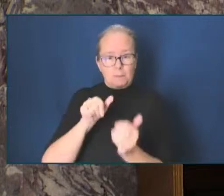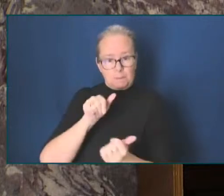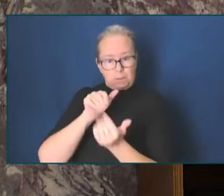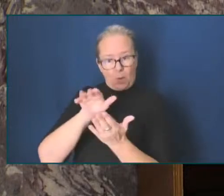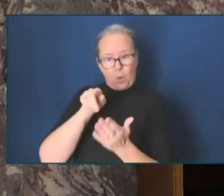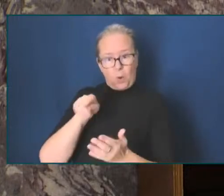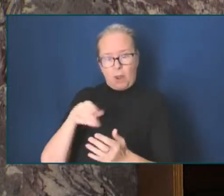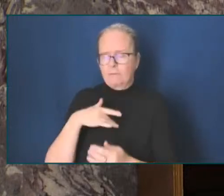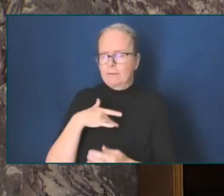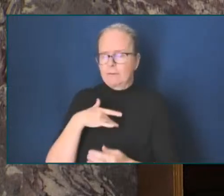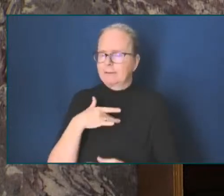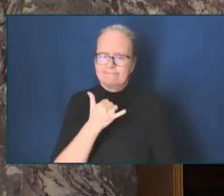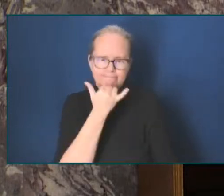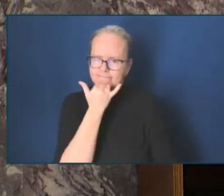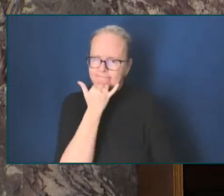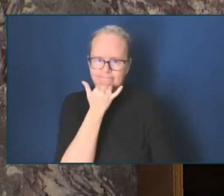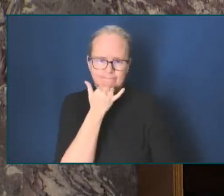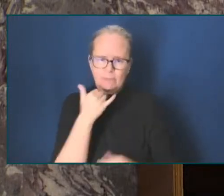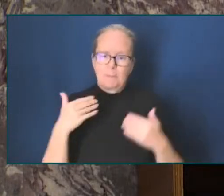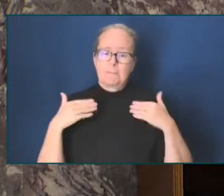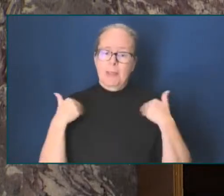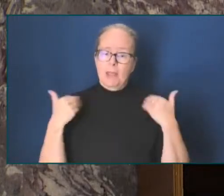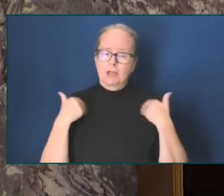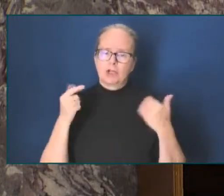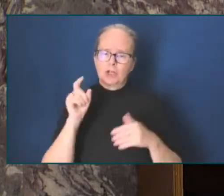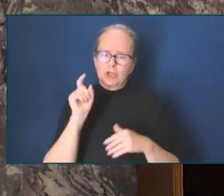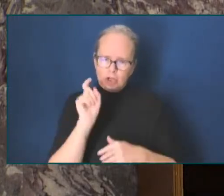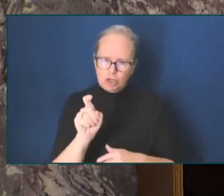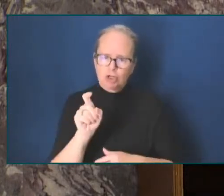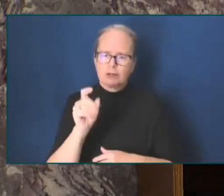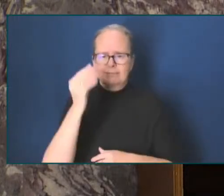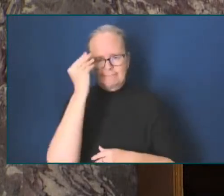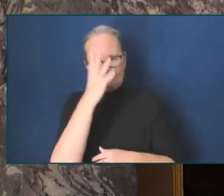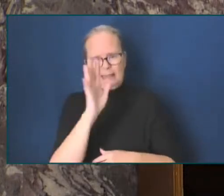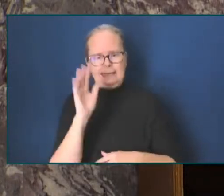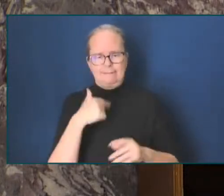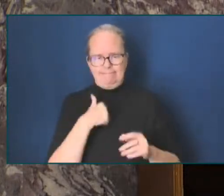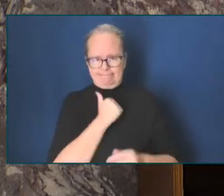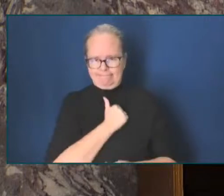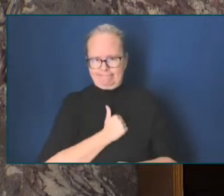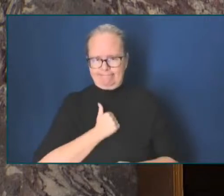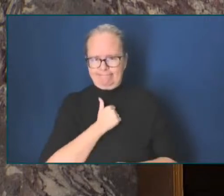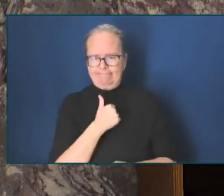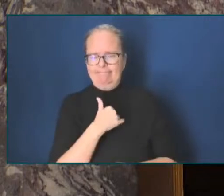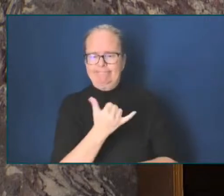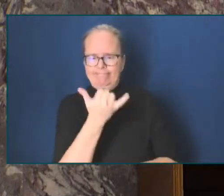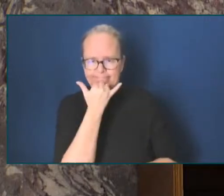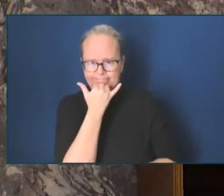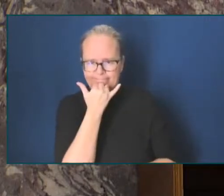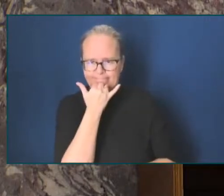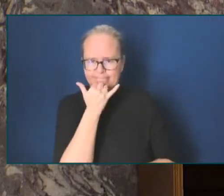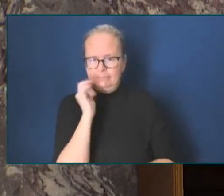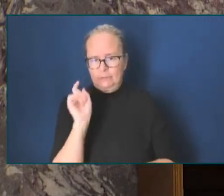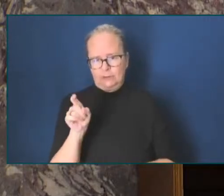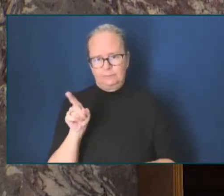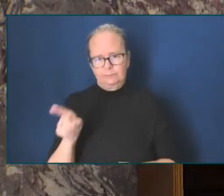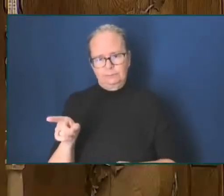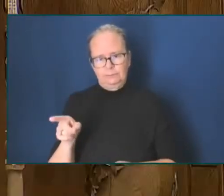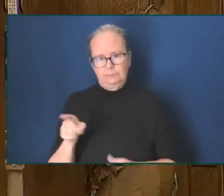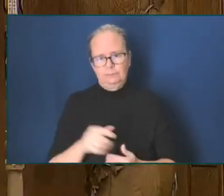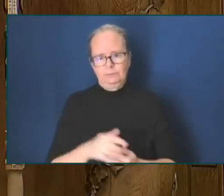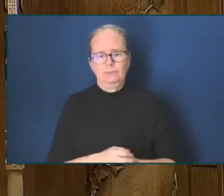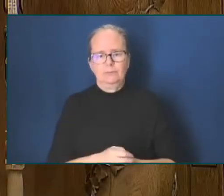To substantiate my assertions, Mr. Speaker, I'm pleased to table the 2019 report.